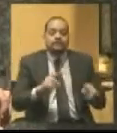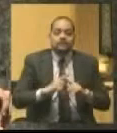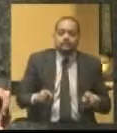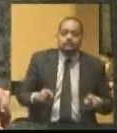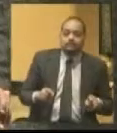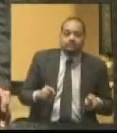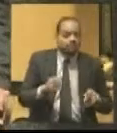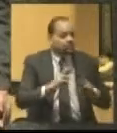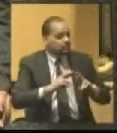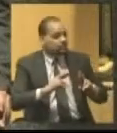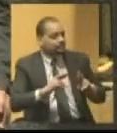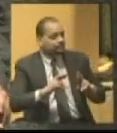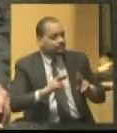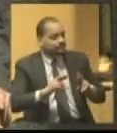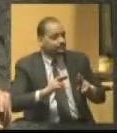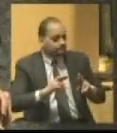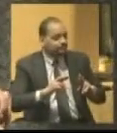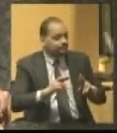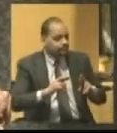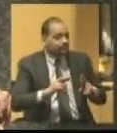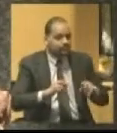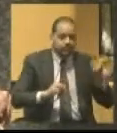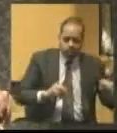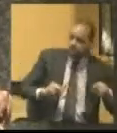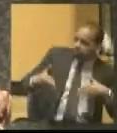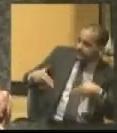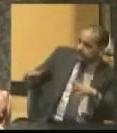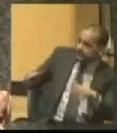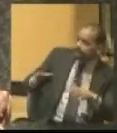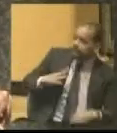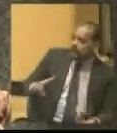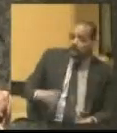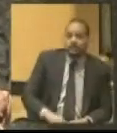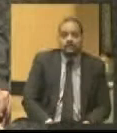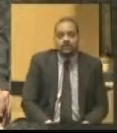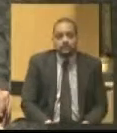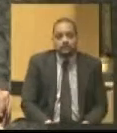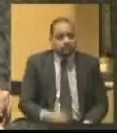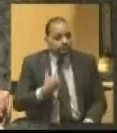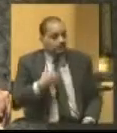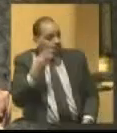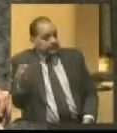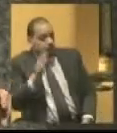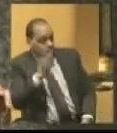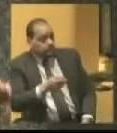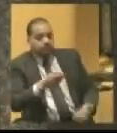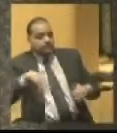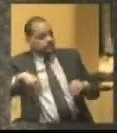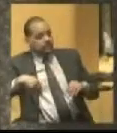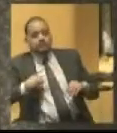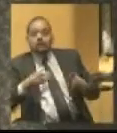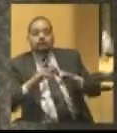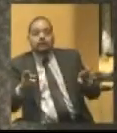"Leave?" Ayres said. "Why, sir, I will leave when I get ready, but I'm going to take your men, or these men, when I go. You may bet your eyes on that."